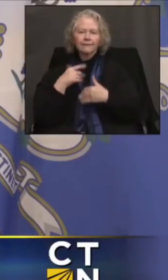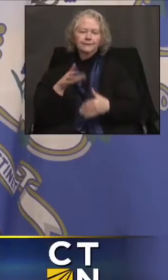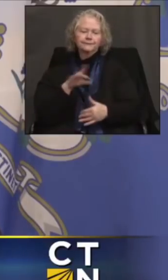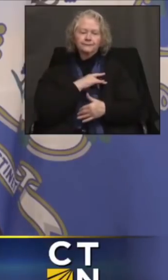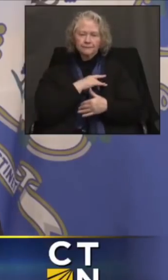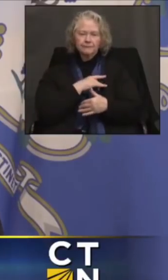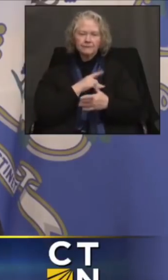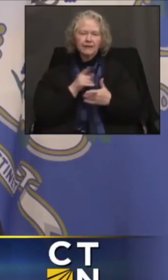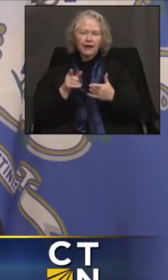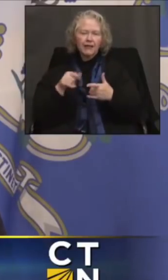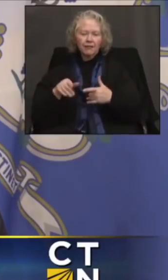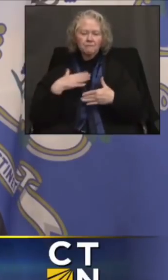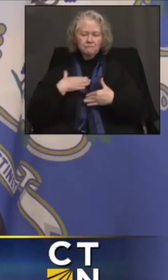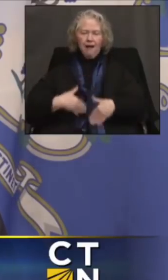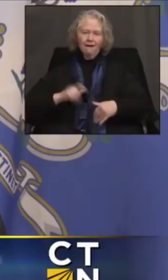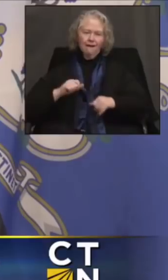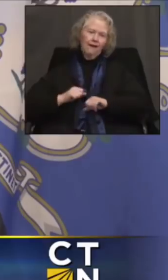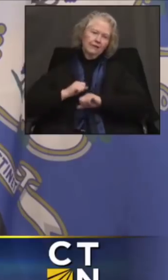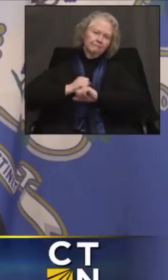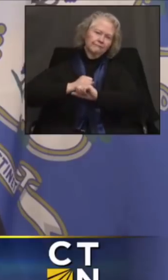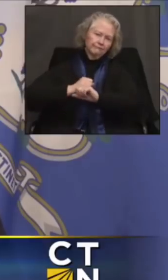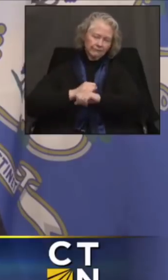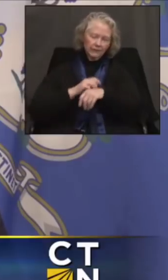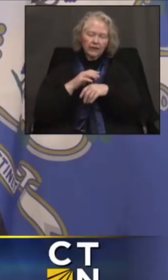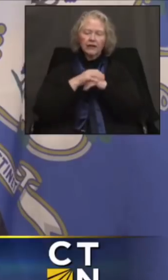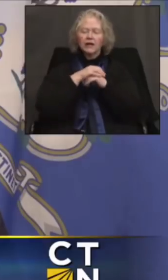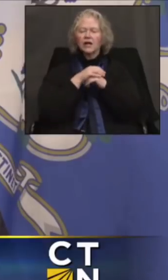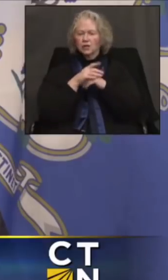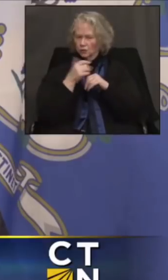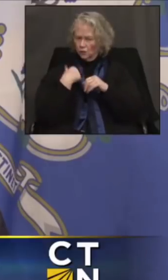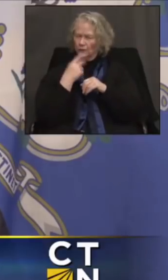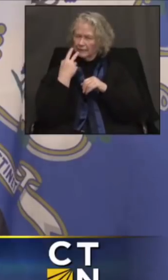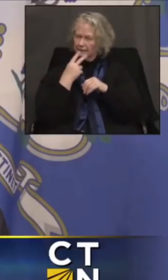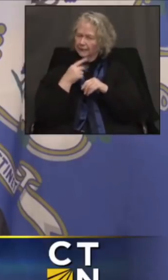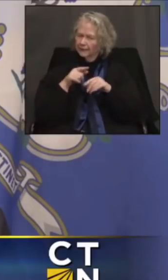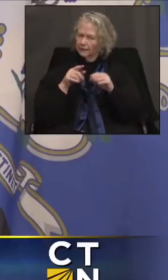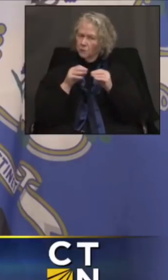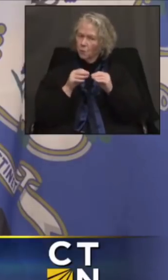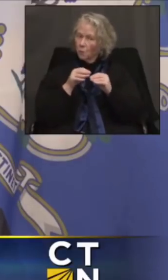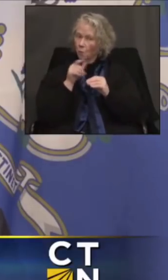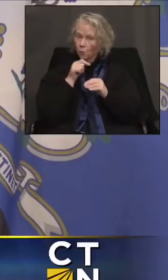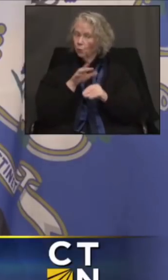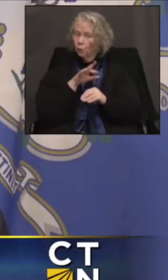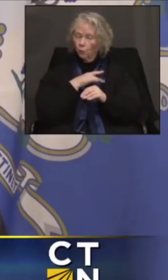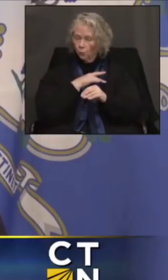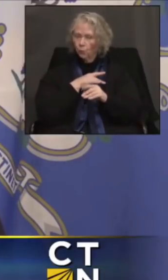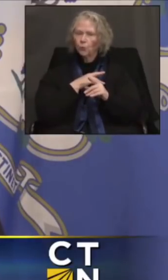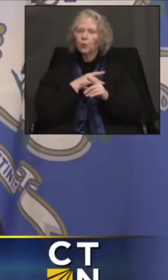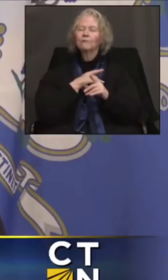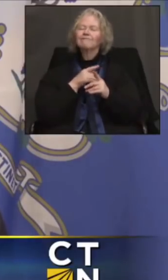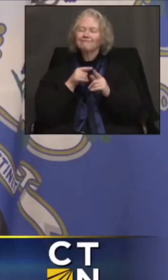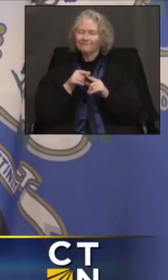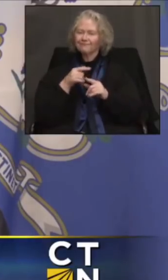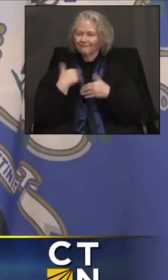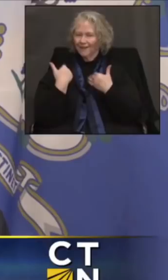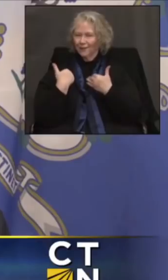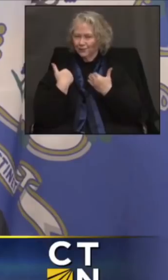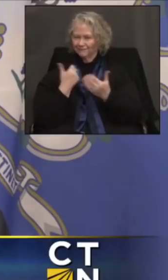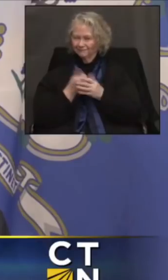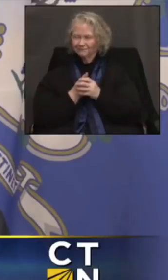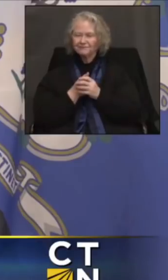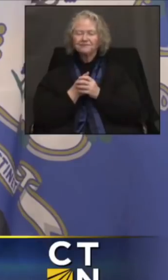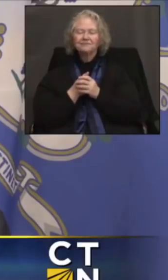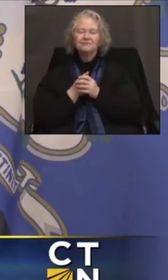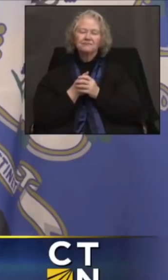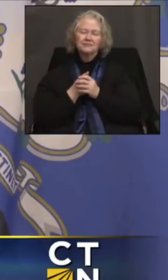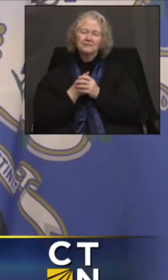see this creeping up, again, a narrow band of younger people. I think maybe we've